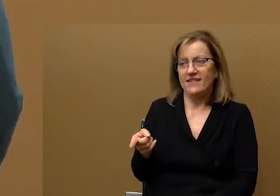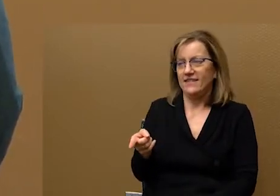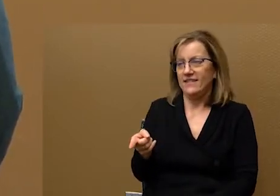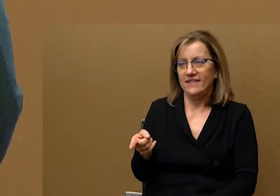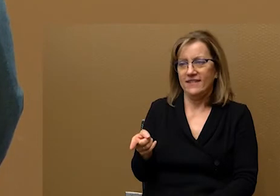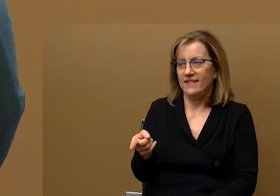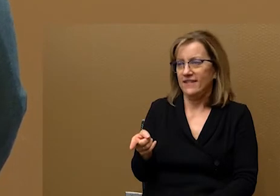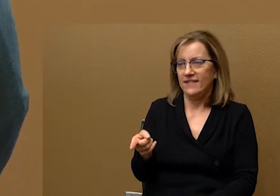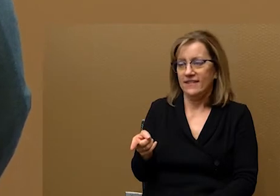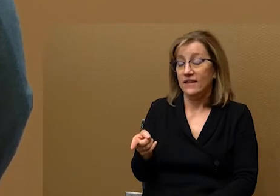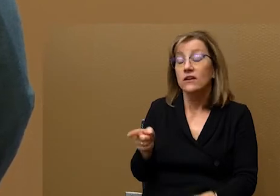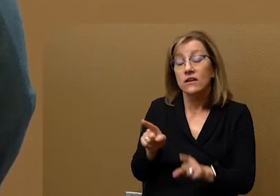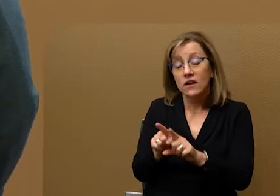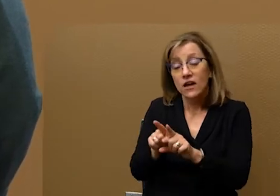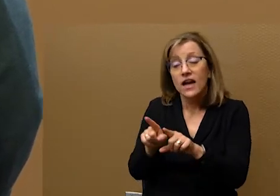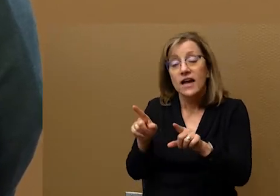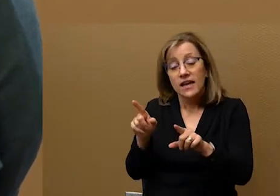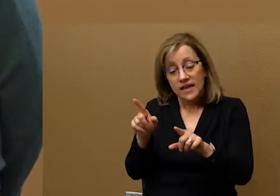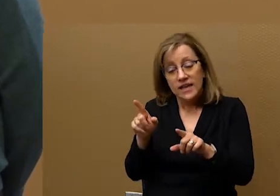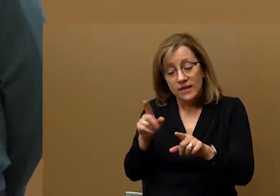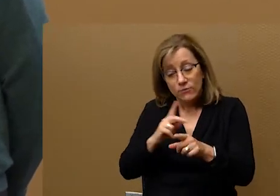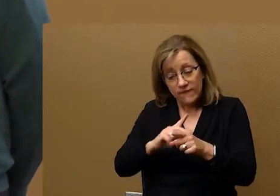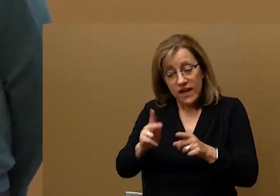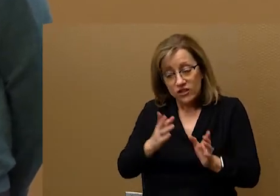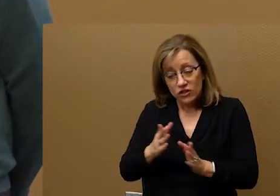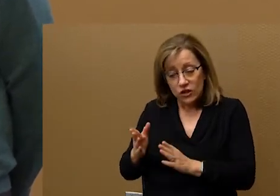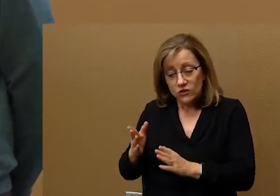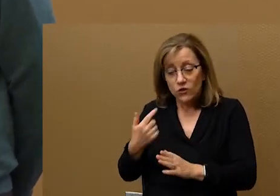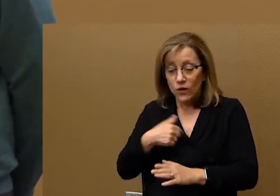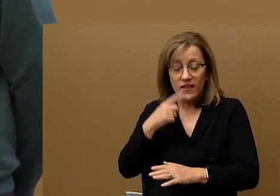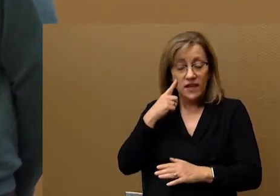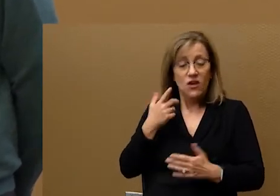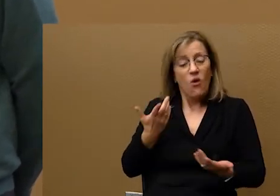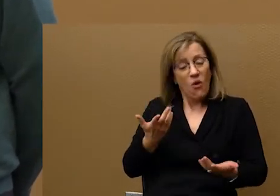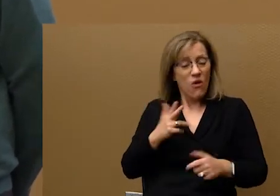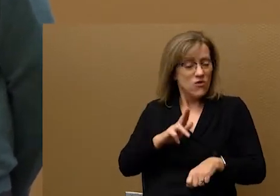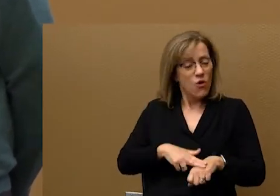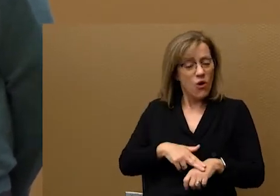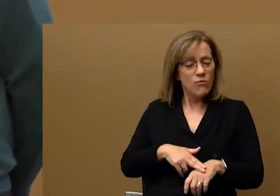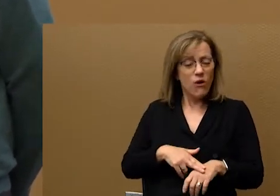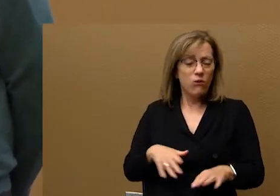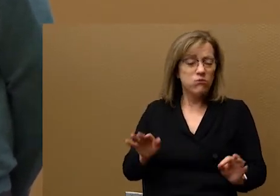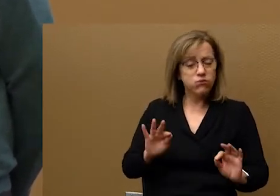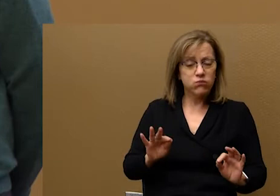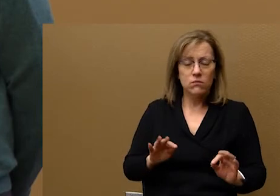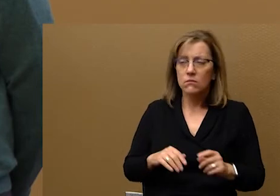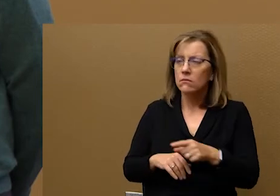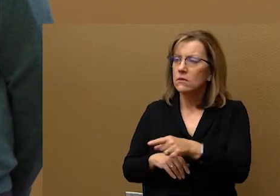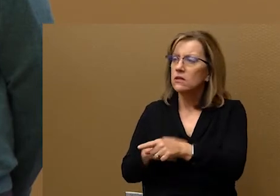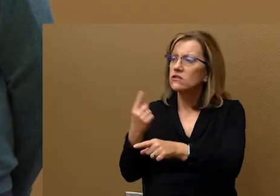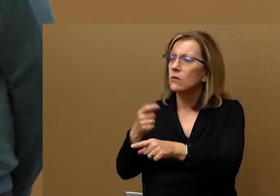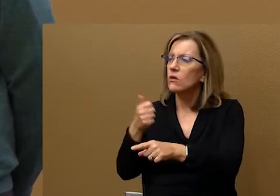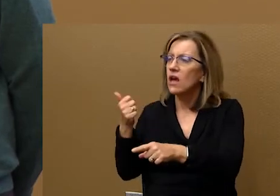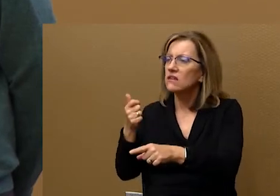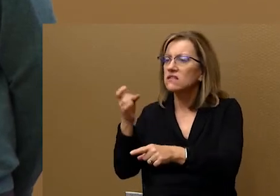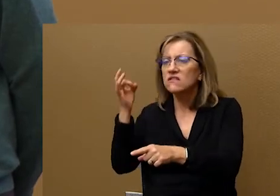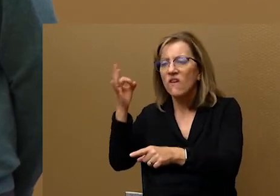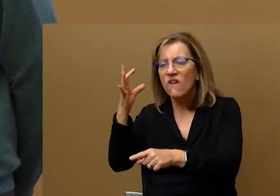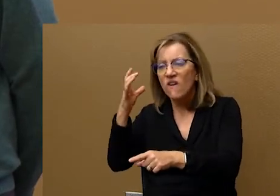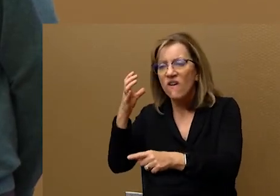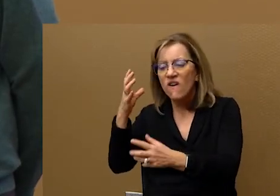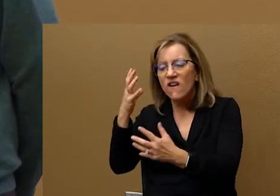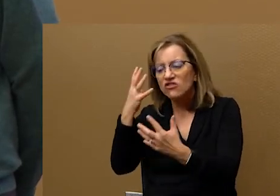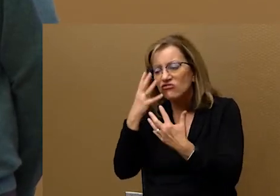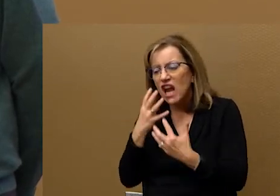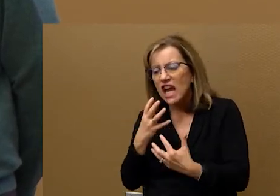think that we have to understand as professionals that what may be normal for us could be someone